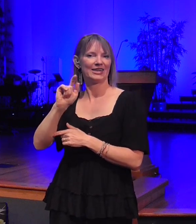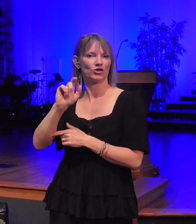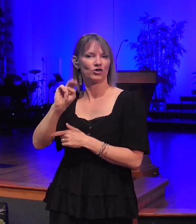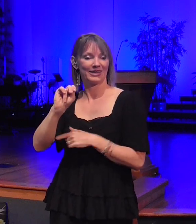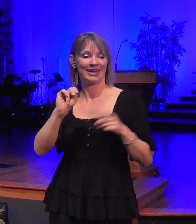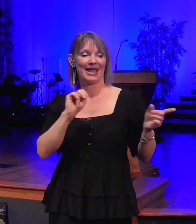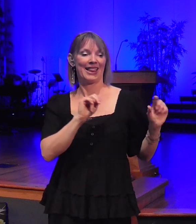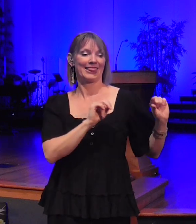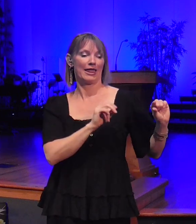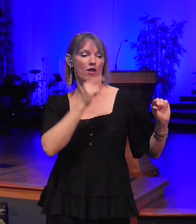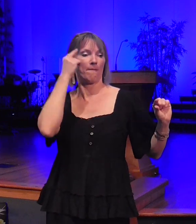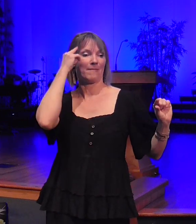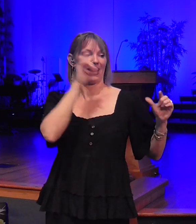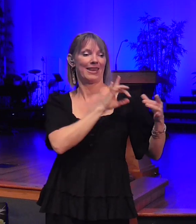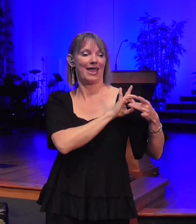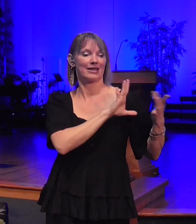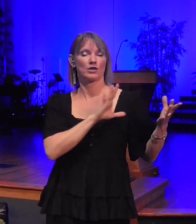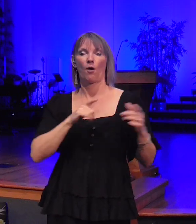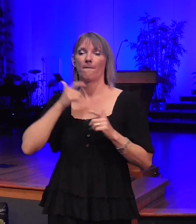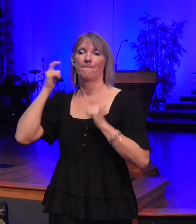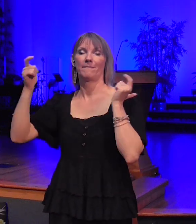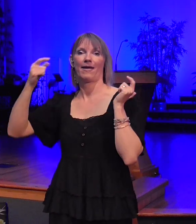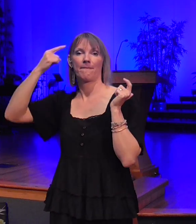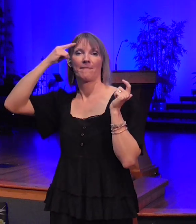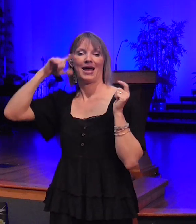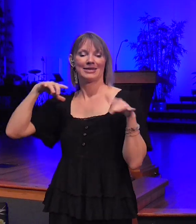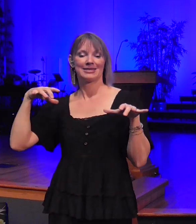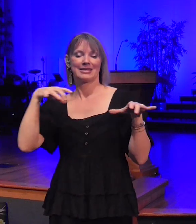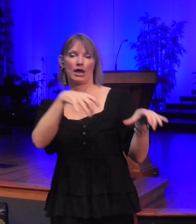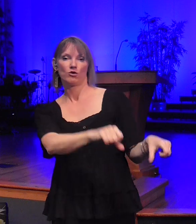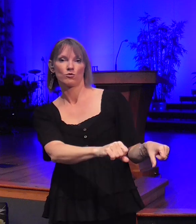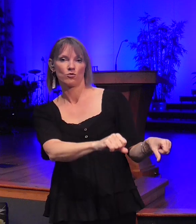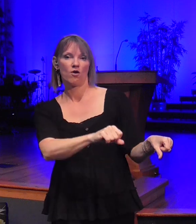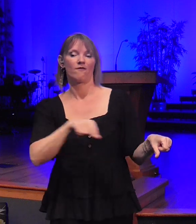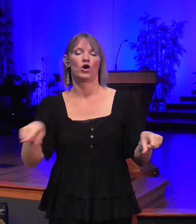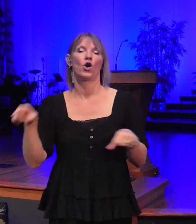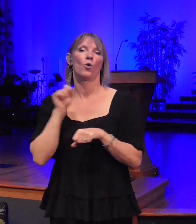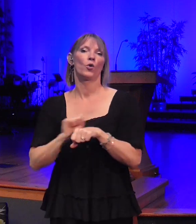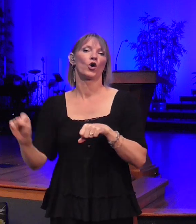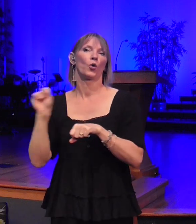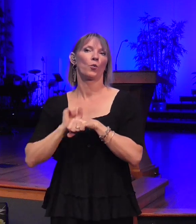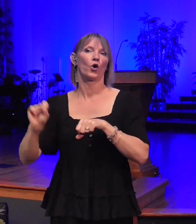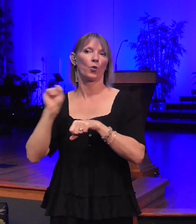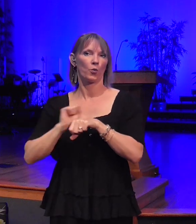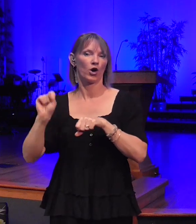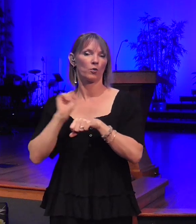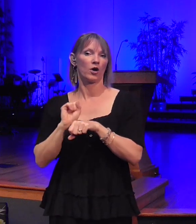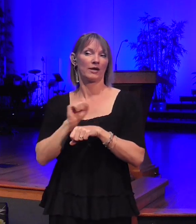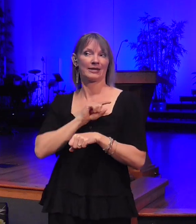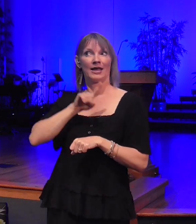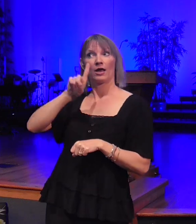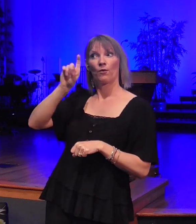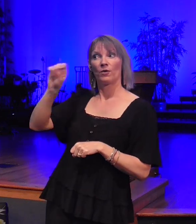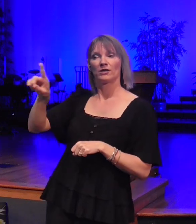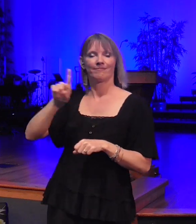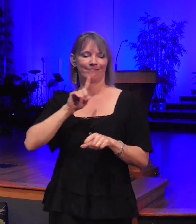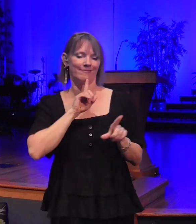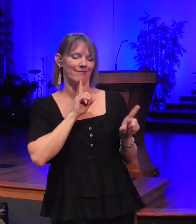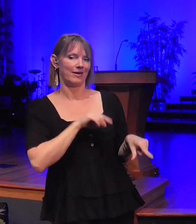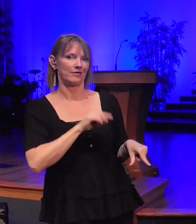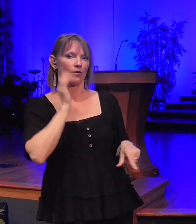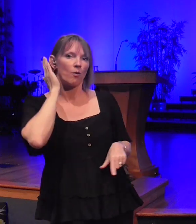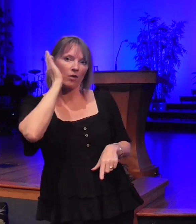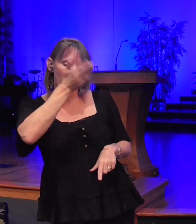big mind takes over. And it gets to work to answering our questions. It's that amazing and it's